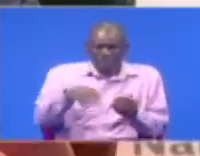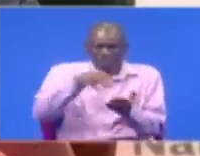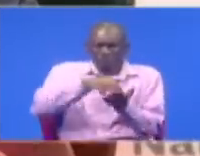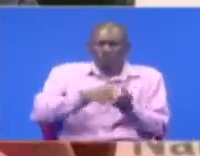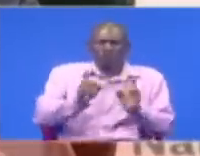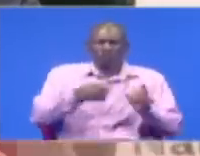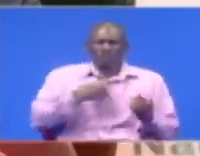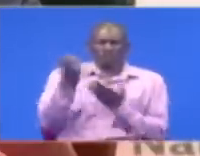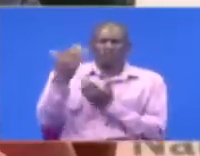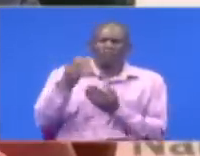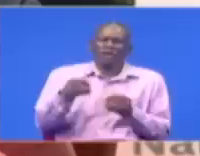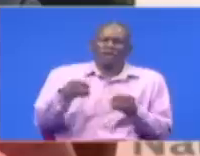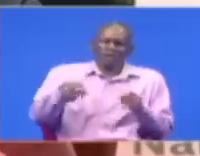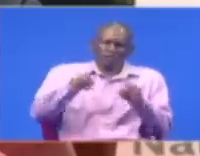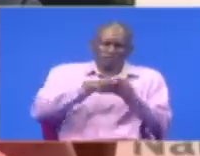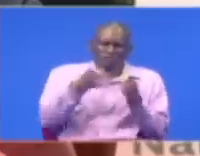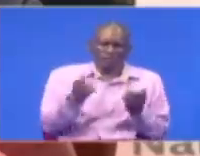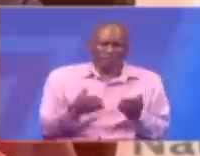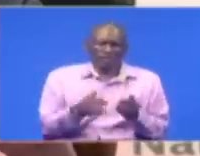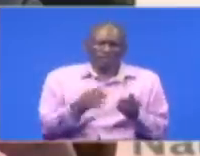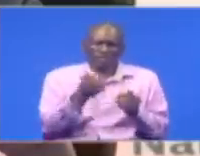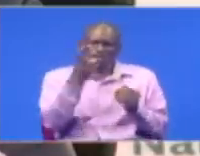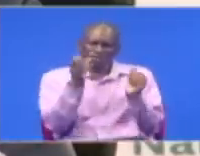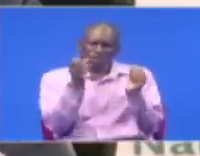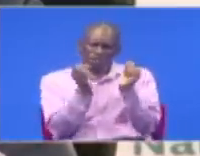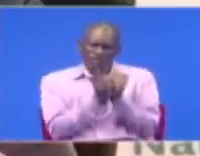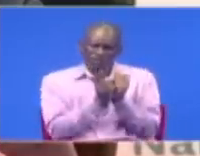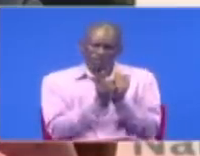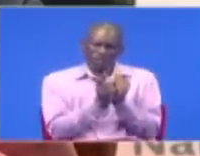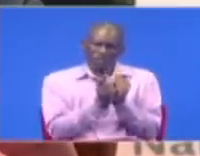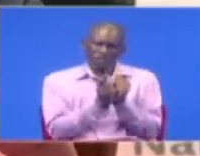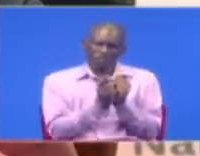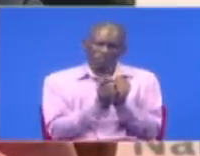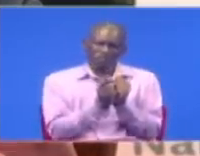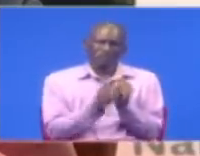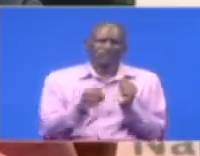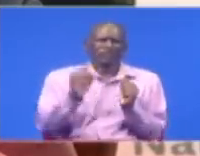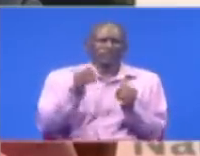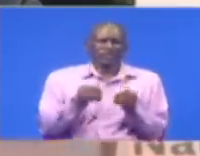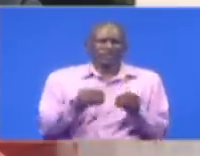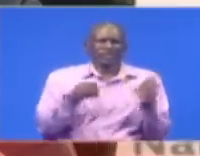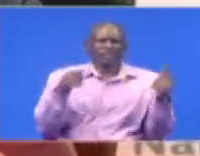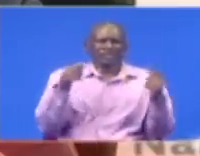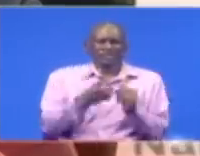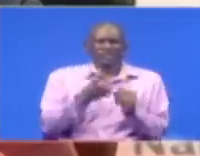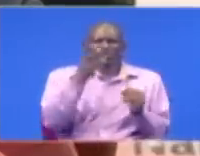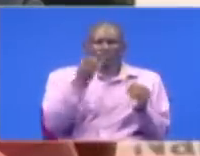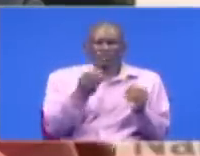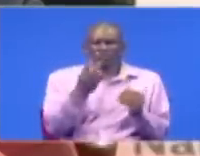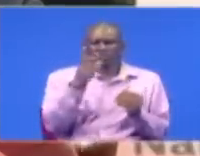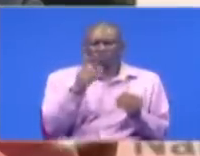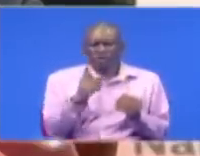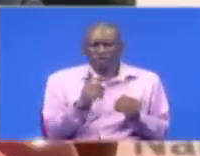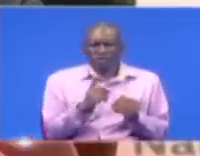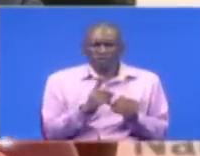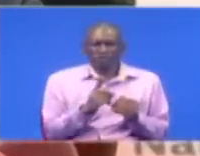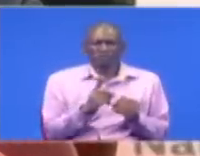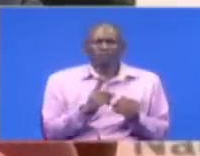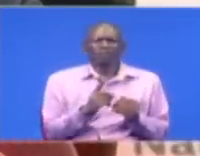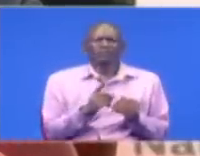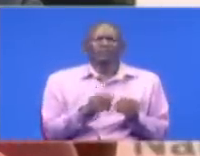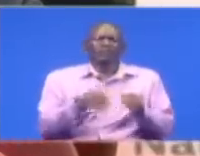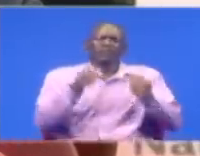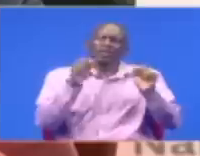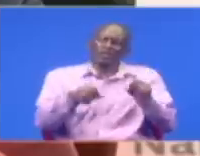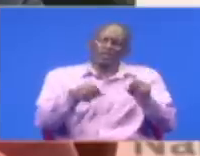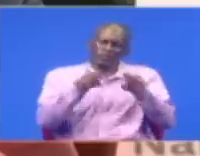there? That was 2011. Fast forward to 2021. Would you